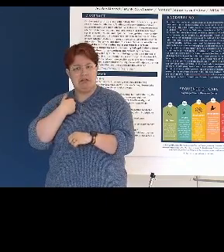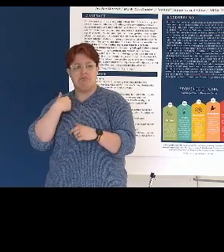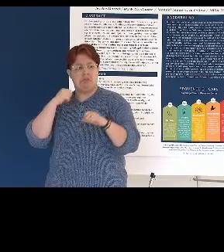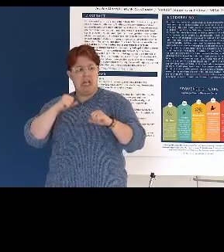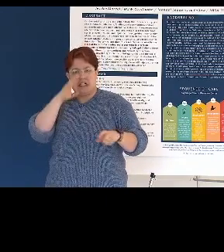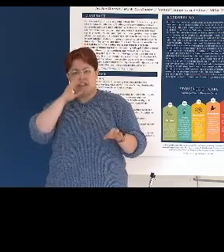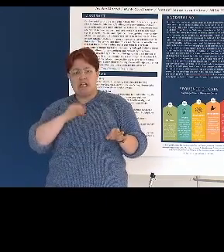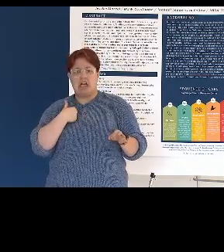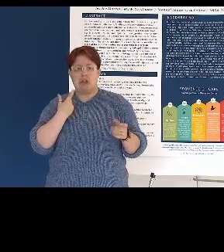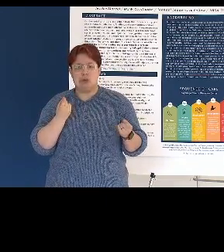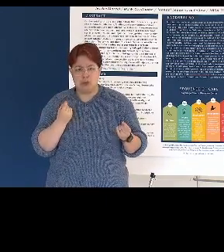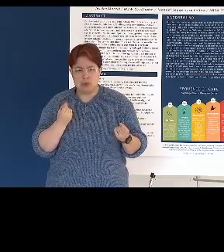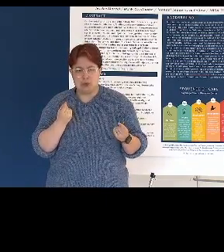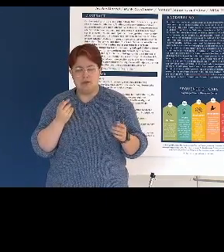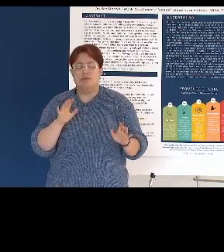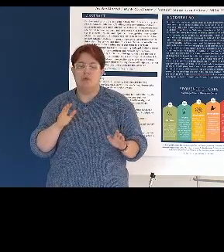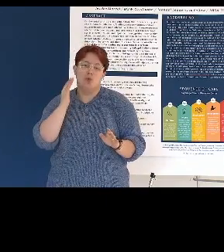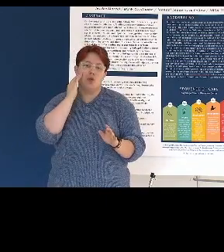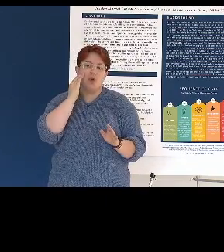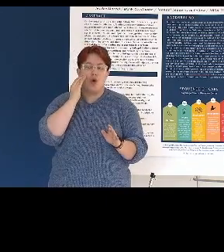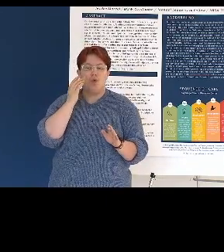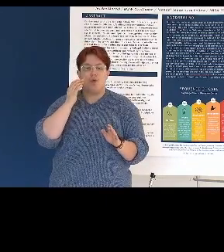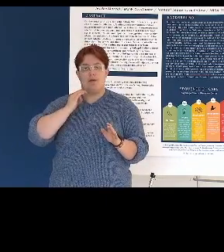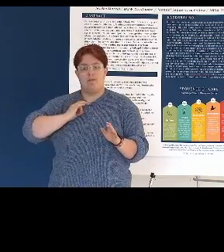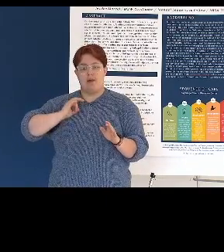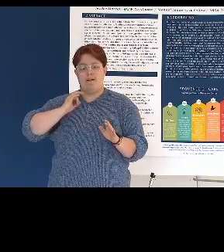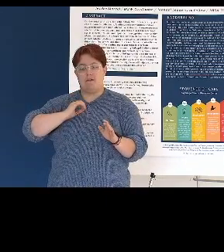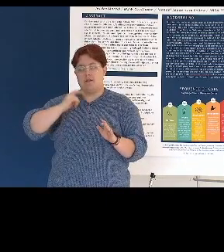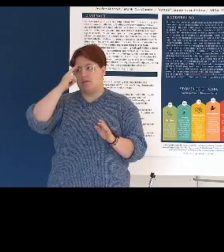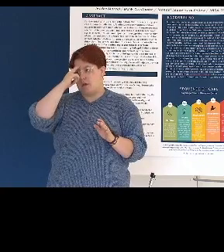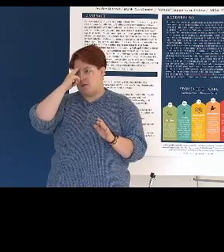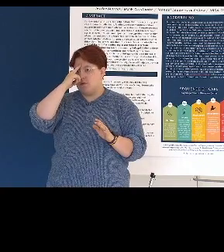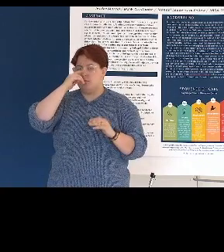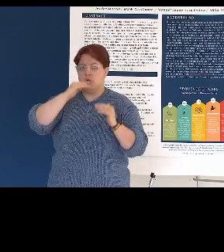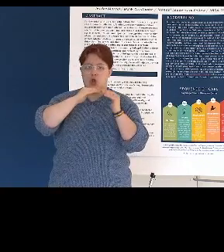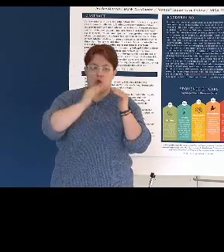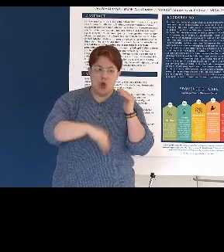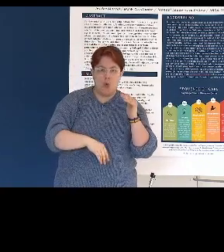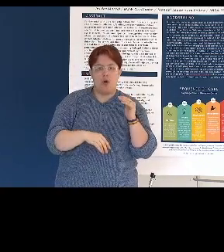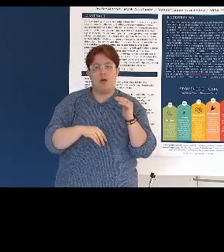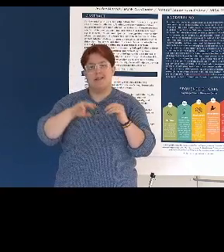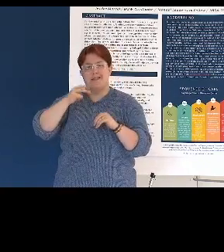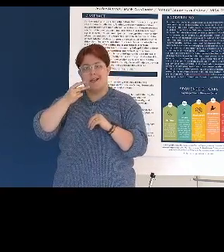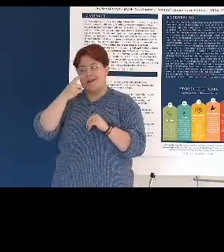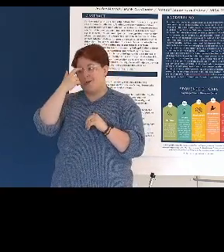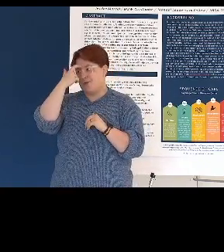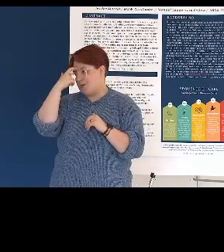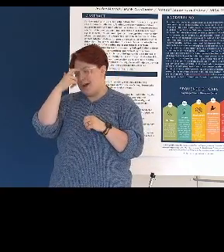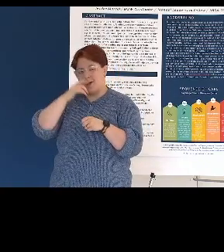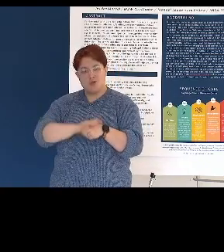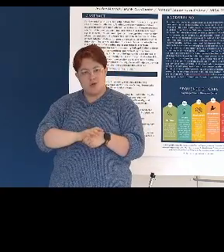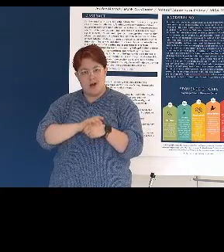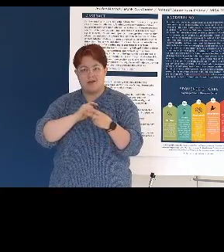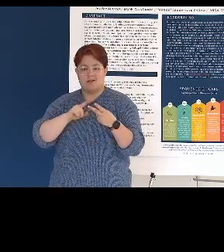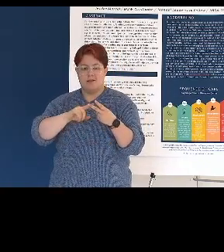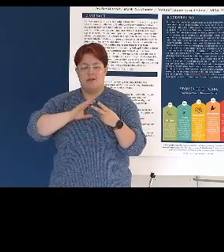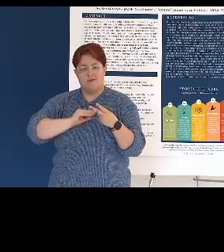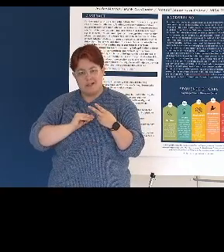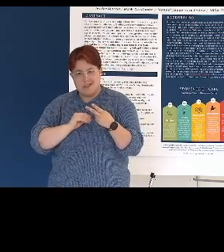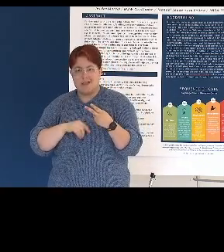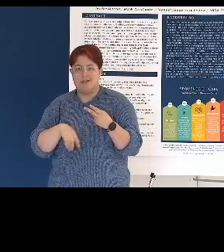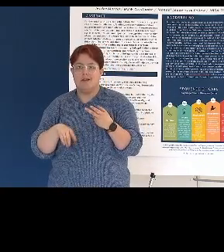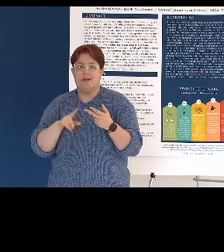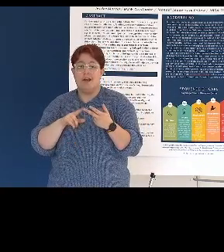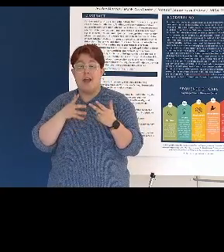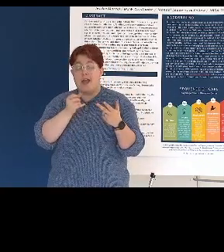know the benefits of mindfulness, that it helps to lower the risk of secondary traumatic stress and compassion fatigue and burnout, and it is also positively correlated to